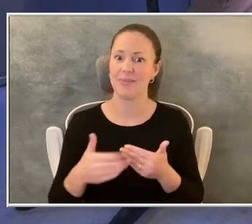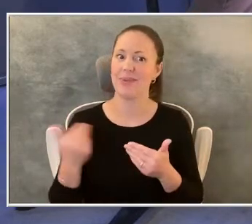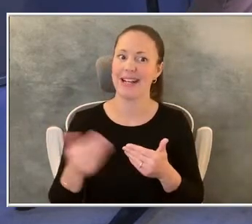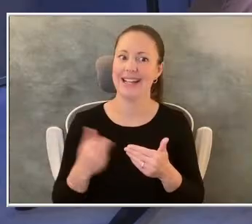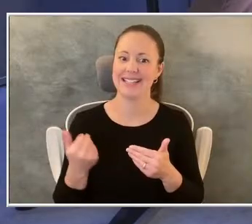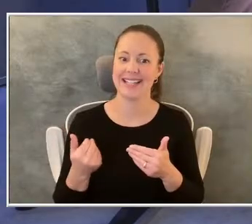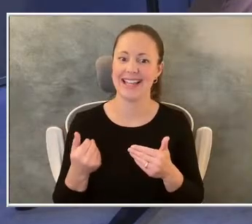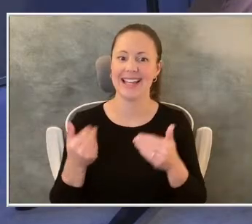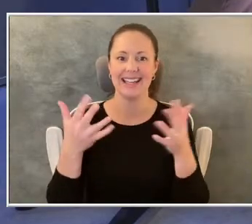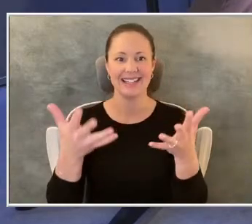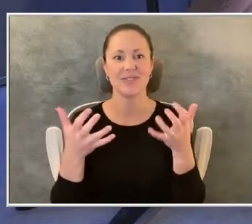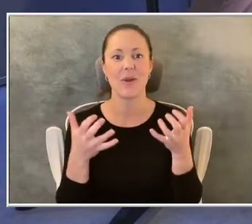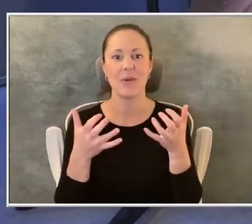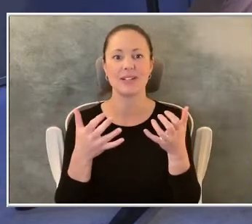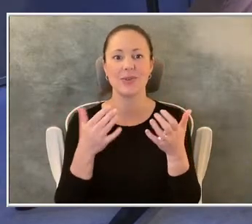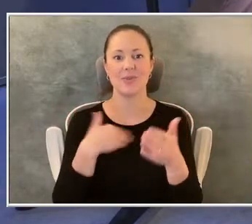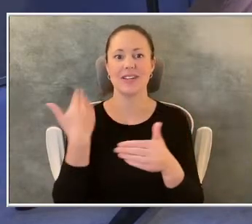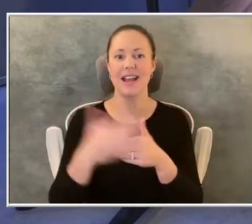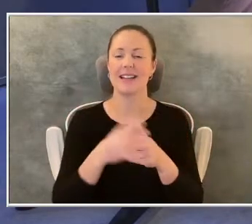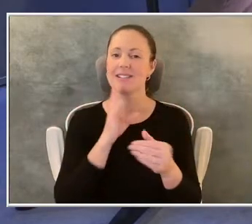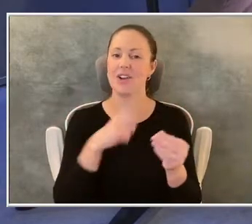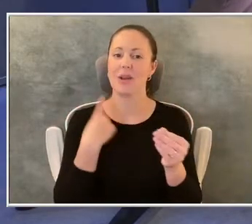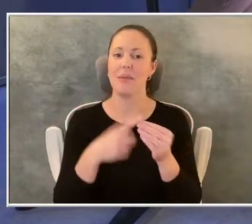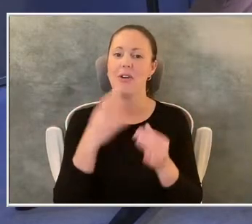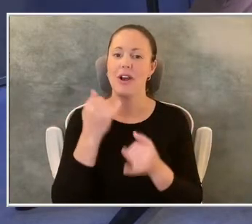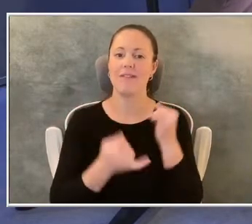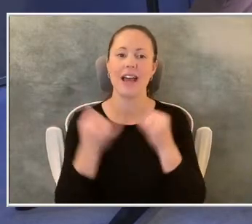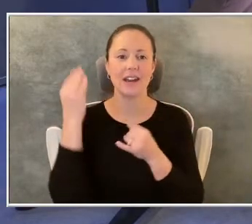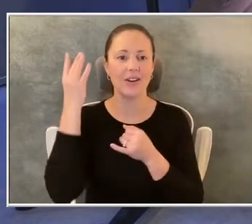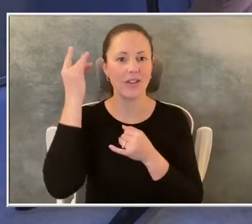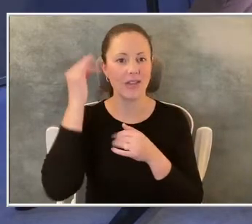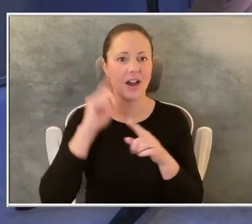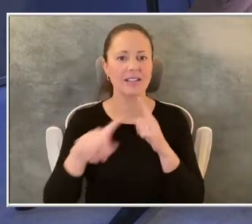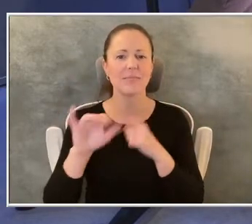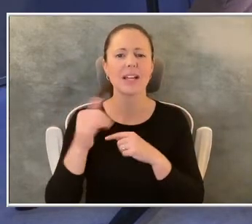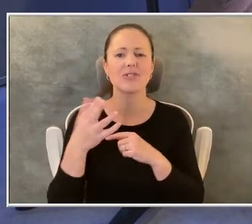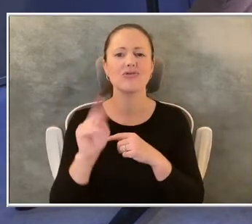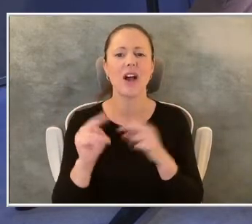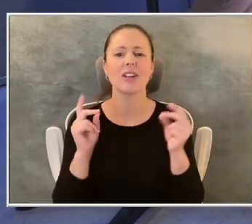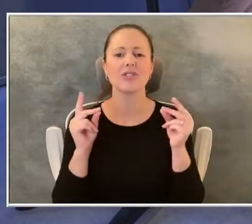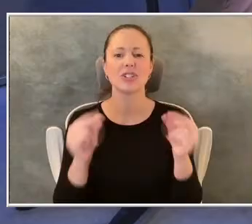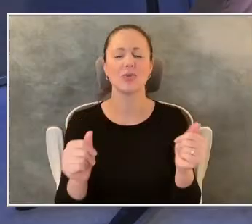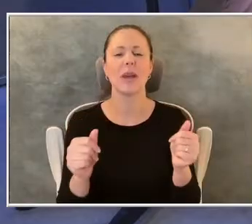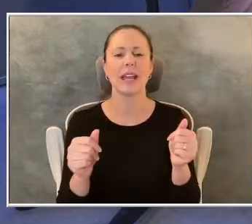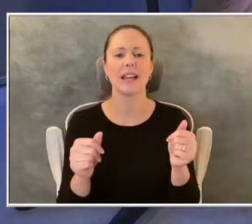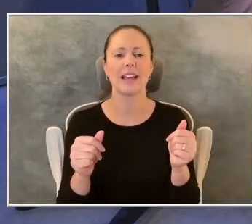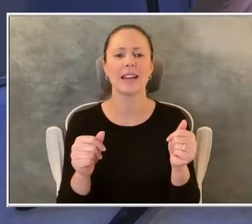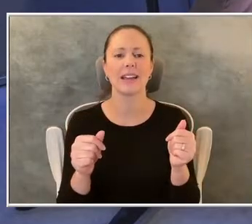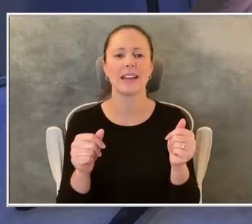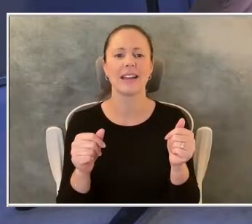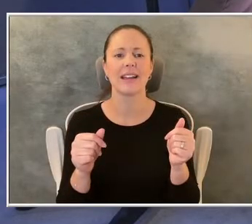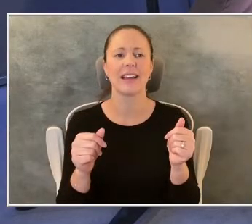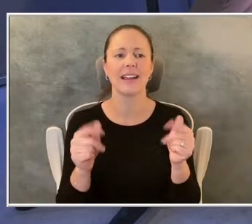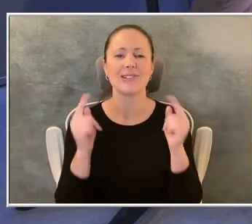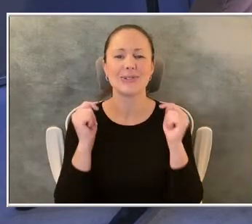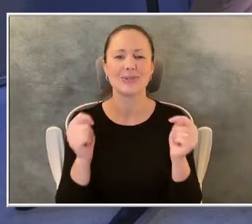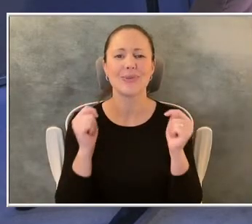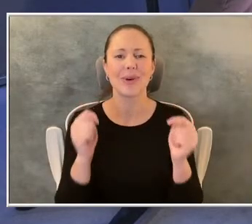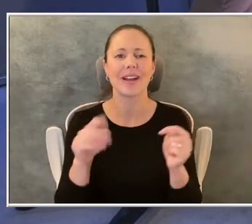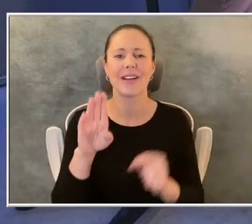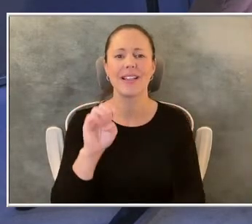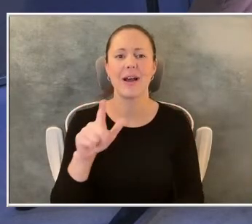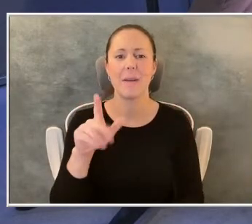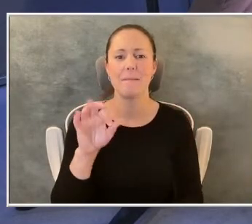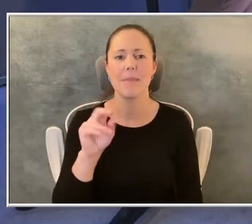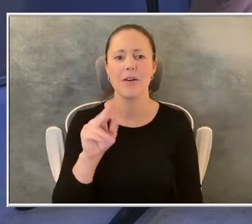our just our takeaways today, but before we do, John, give us just a quick tutorial on Belfonte dairy and ice cream, because